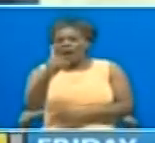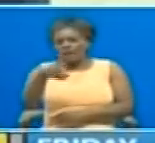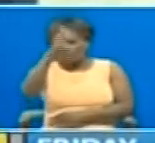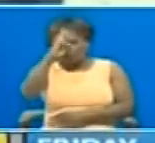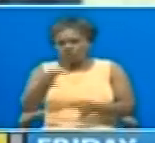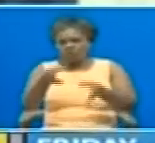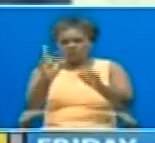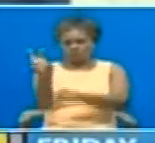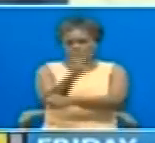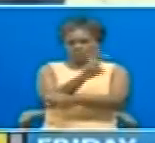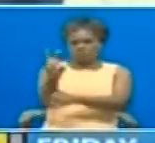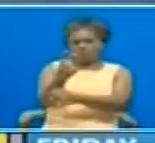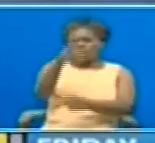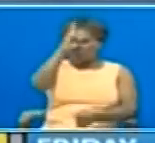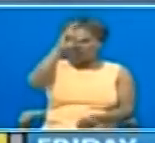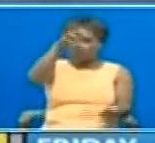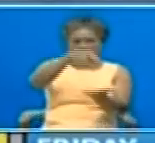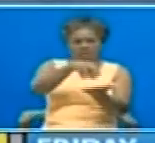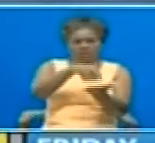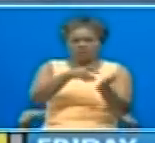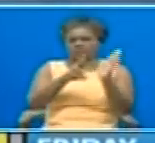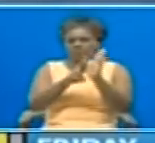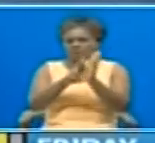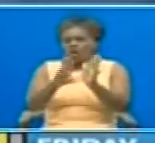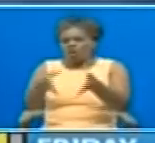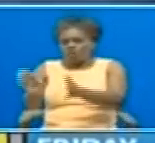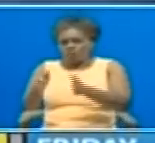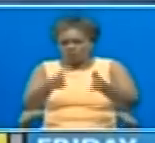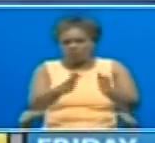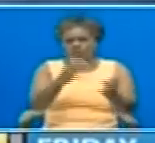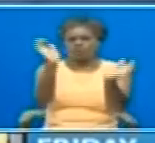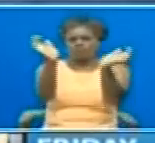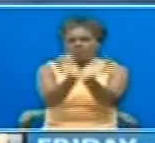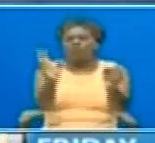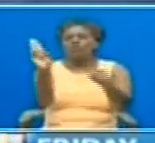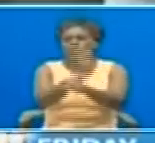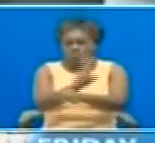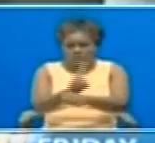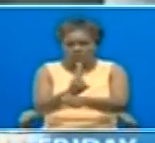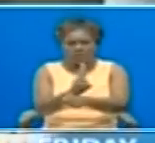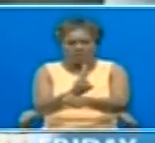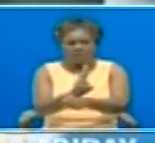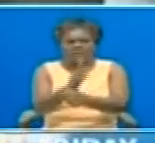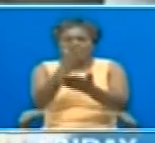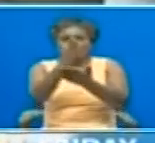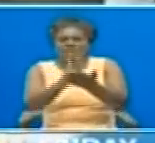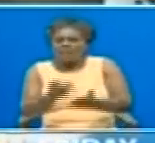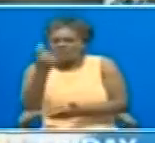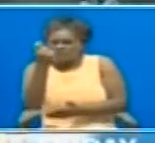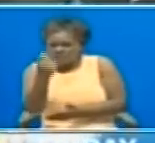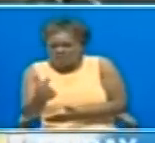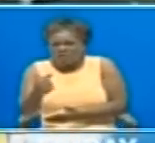was manning the facility at the time, presenting an opportunity which the 14 seized without hesitation. Some few